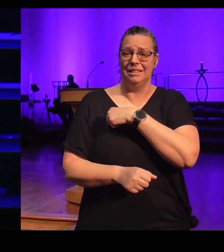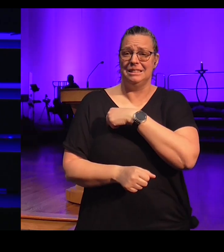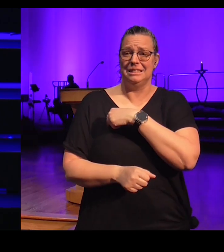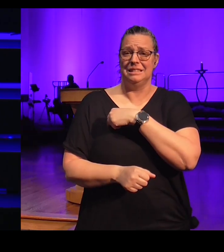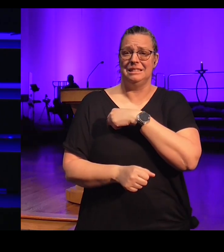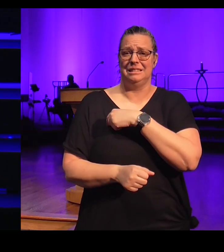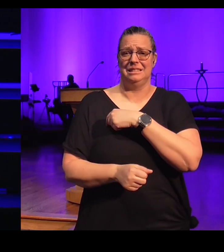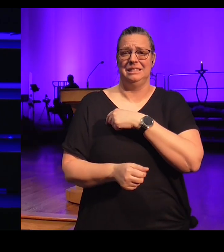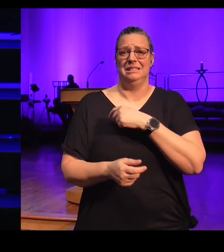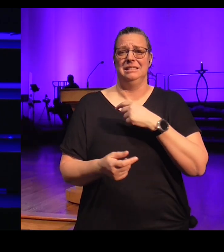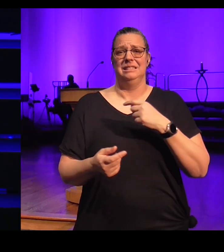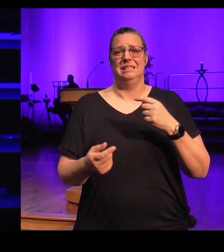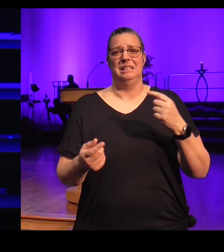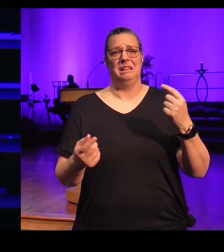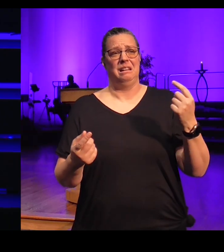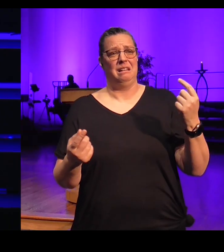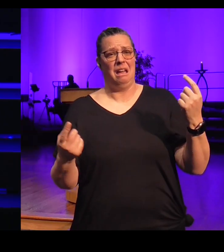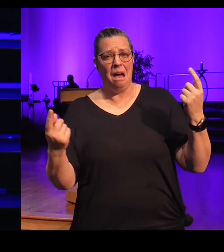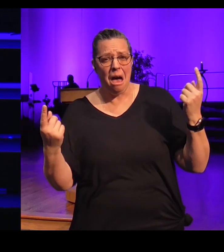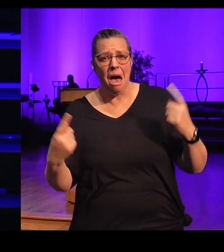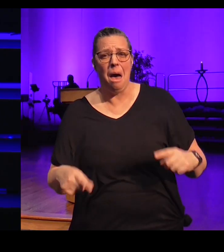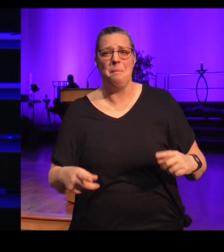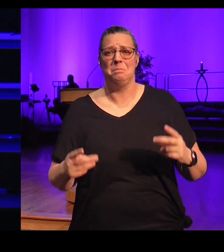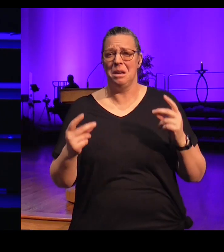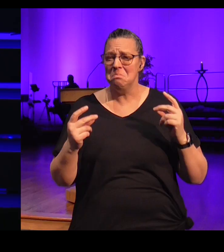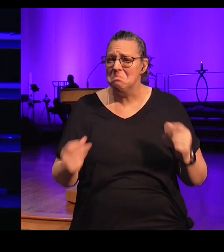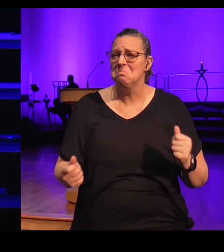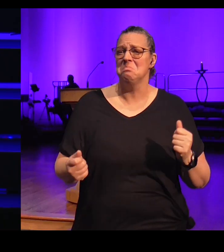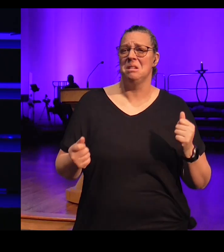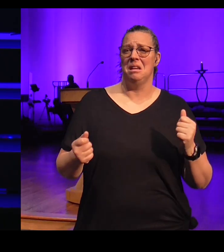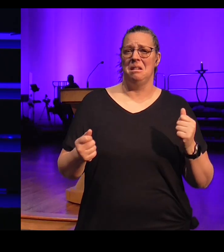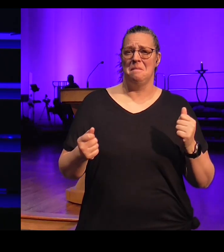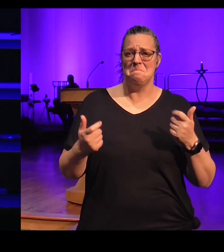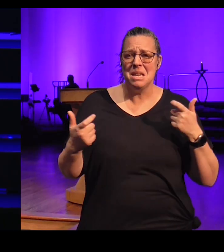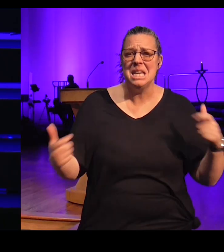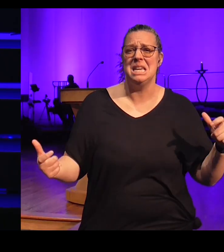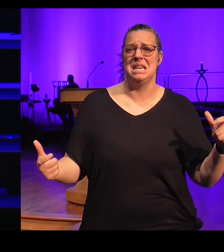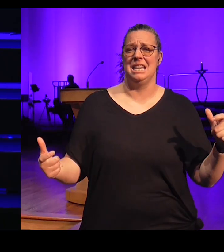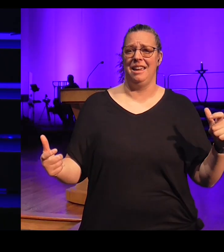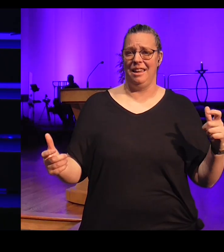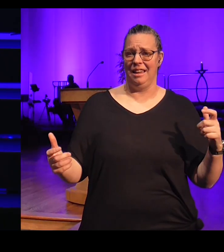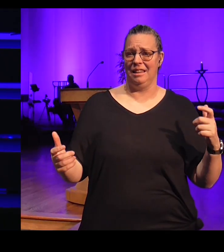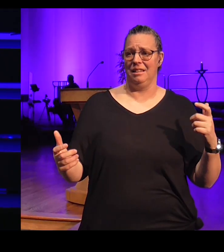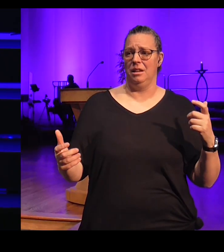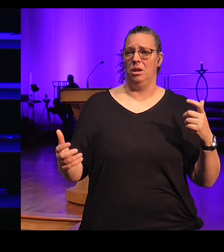coming, gushing forth, so that we can be